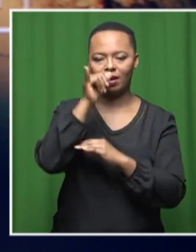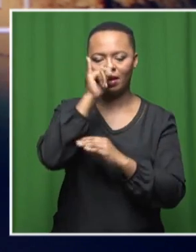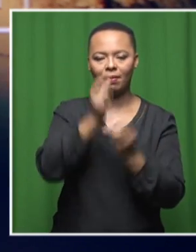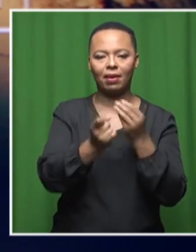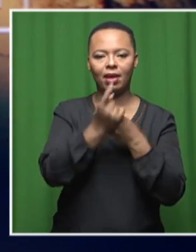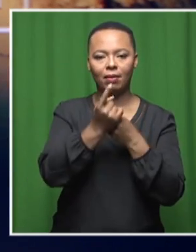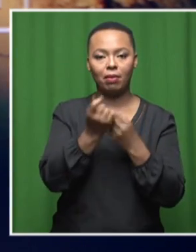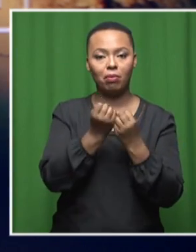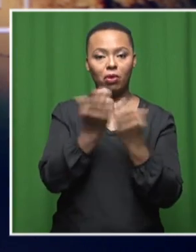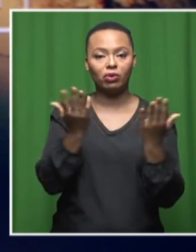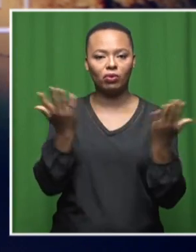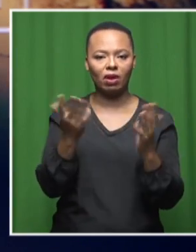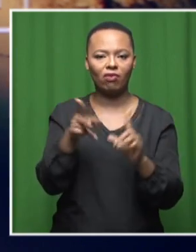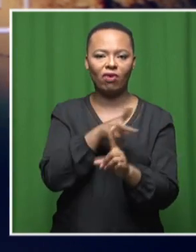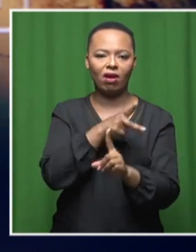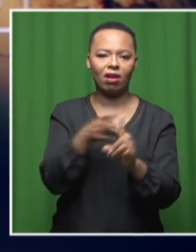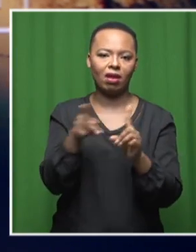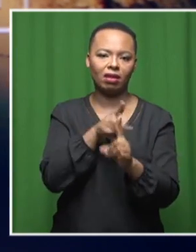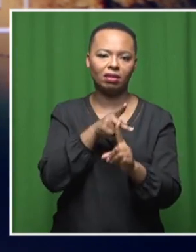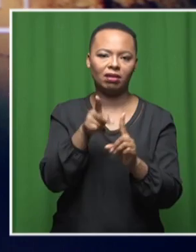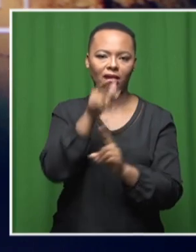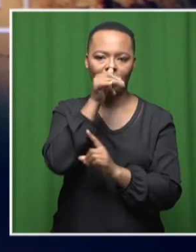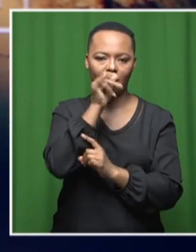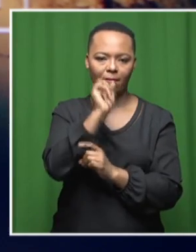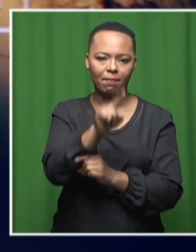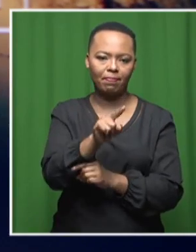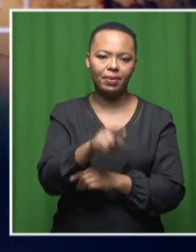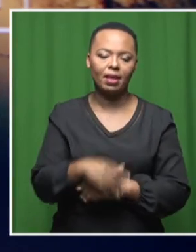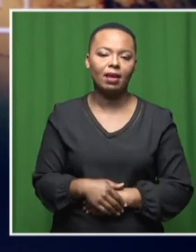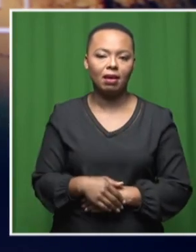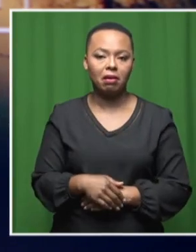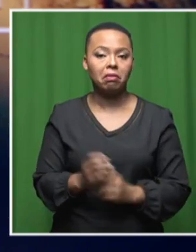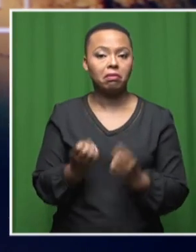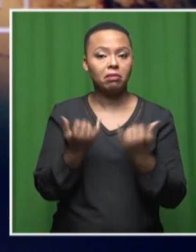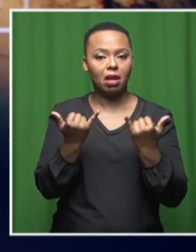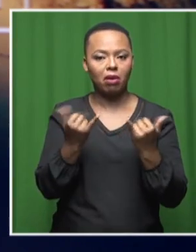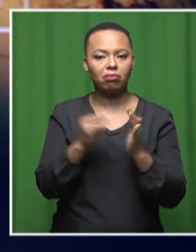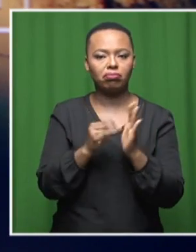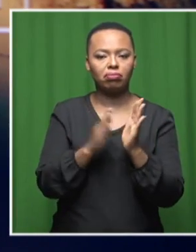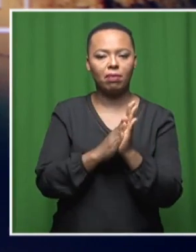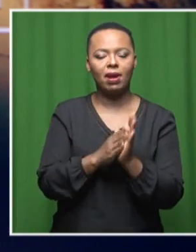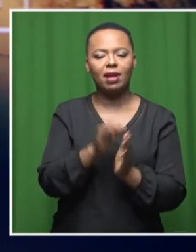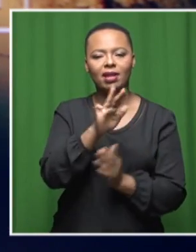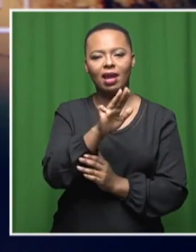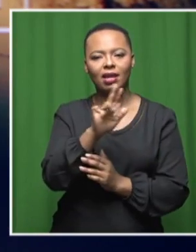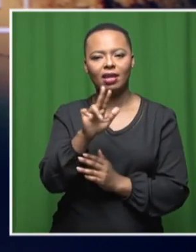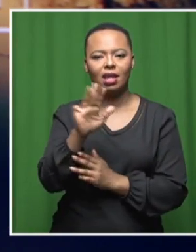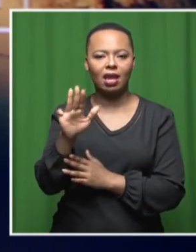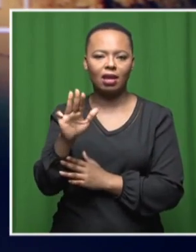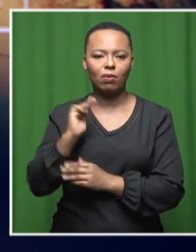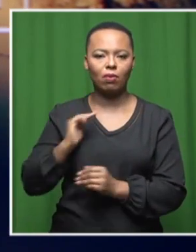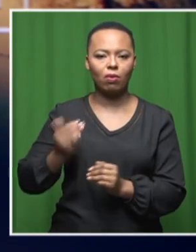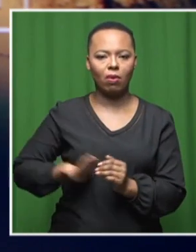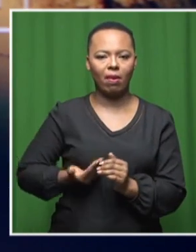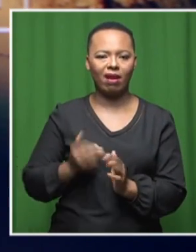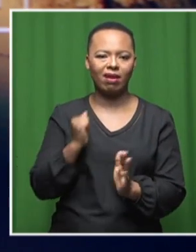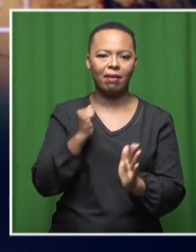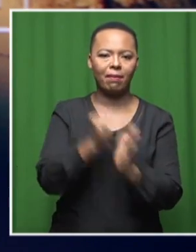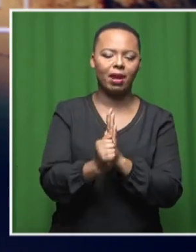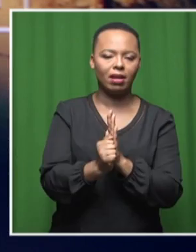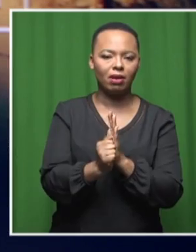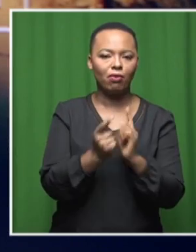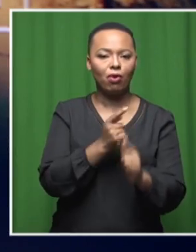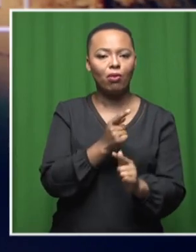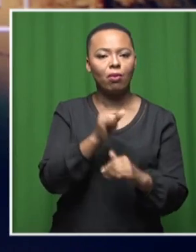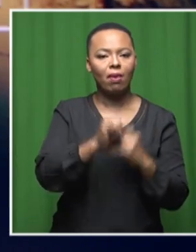categories, especially violent crimes. Now, according to the latest numbers, 989 women were murdered